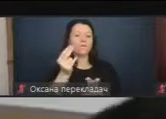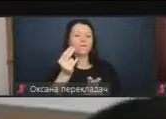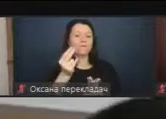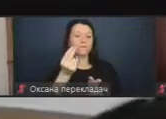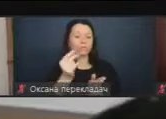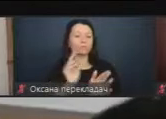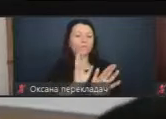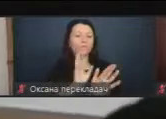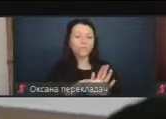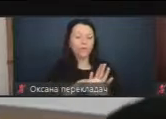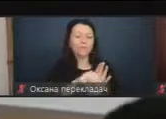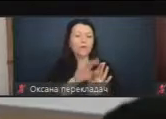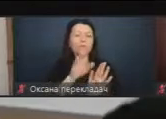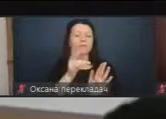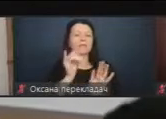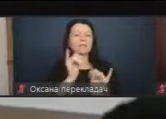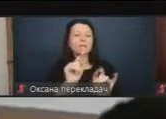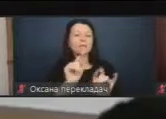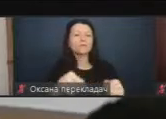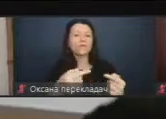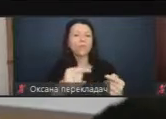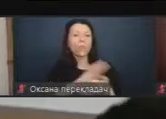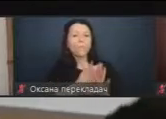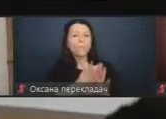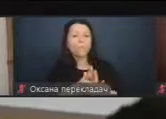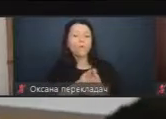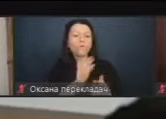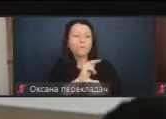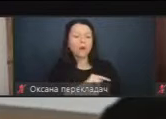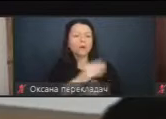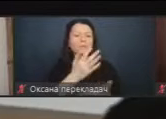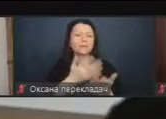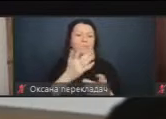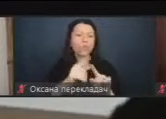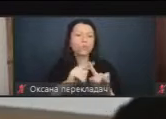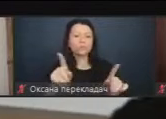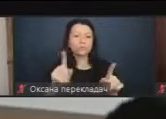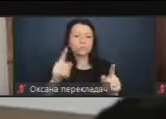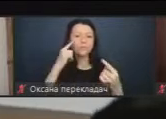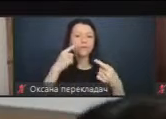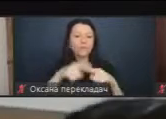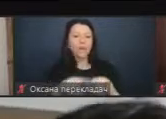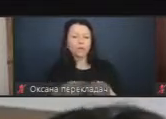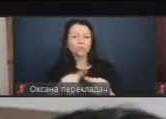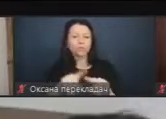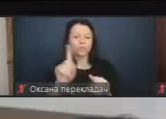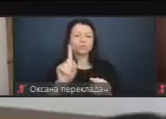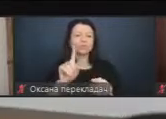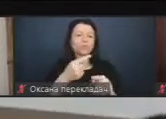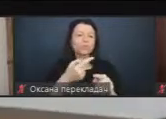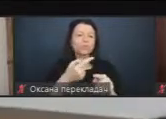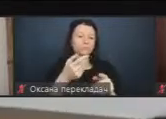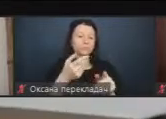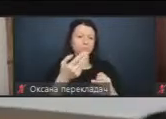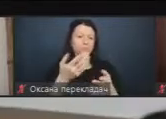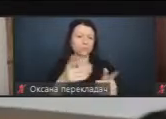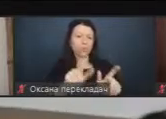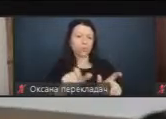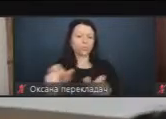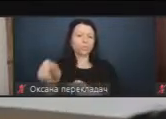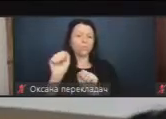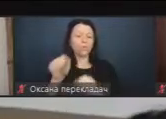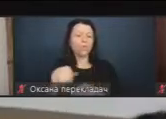of the member states of the European Union, except for Latvia and Greece, where the system exists but